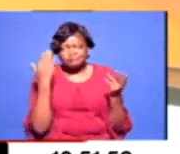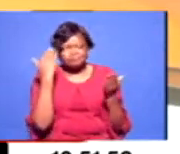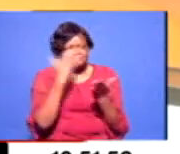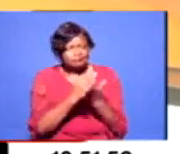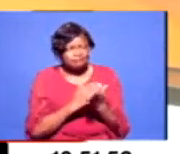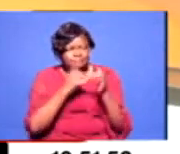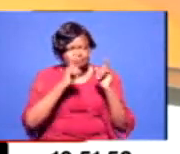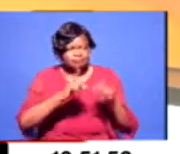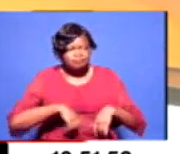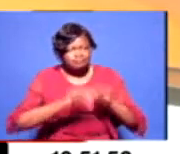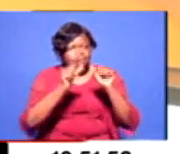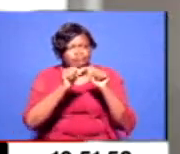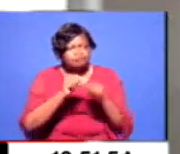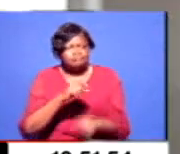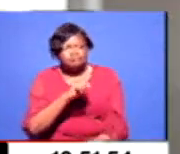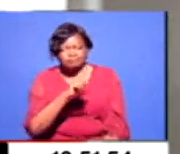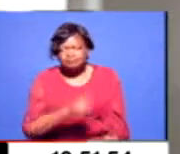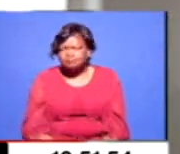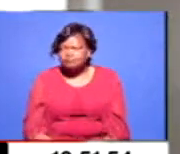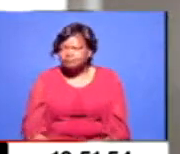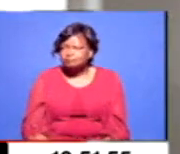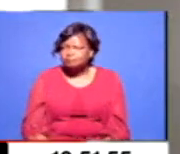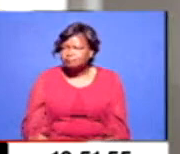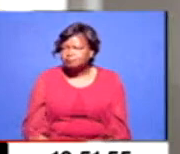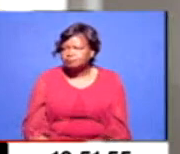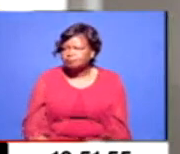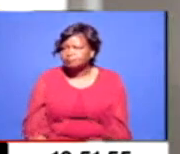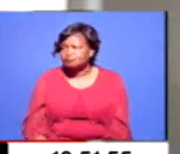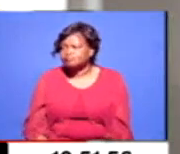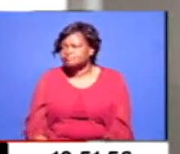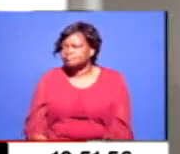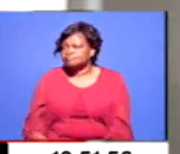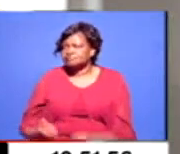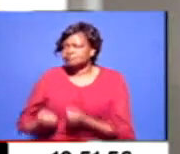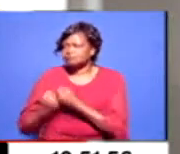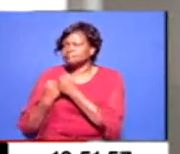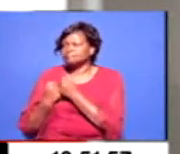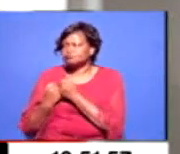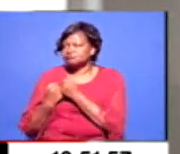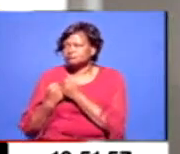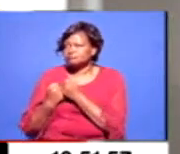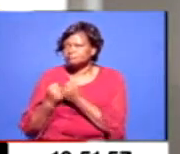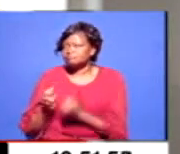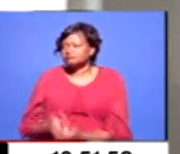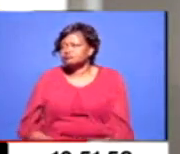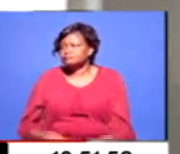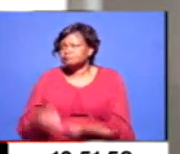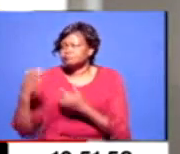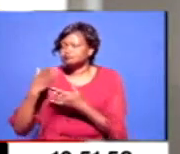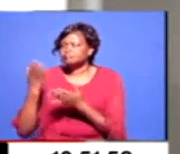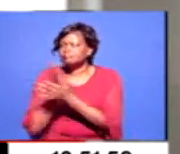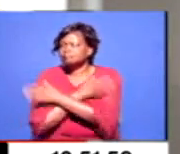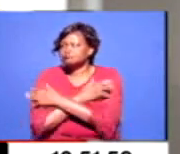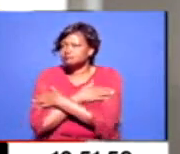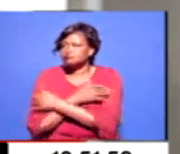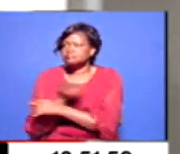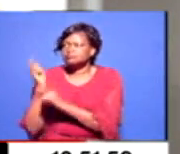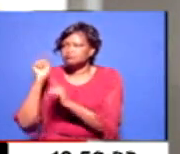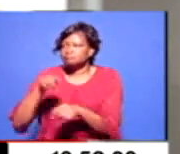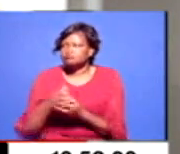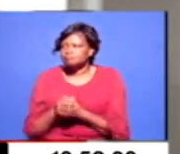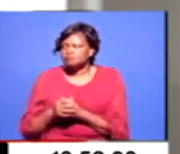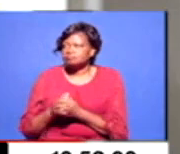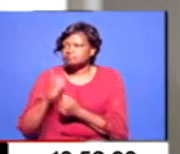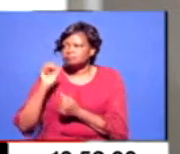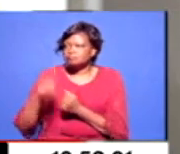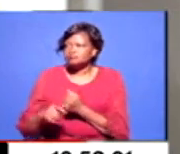continue. Okay, just even on a note, just maybe you can invite your friends. Eh? Mm-hmm. They can just come, maybe even a 1 month, they